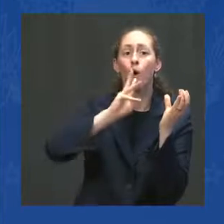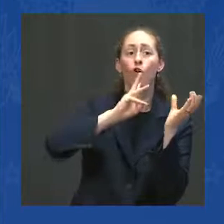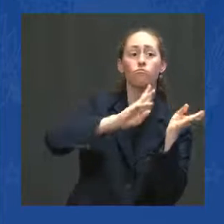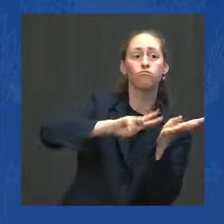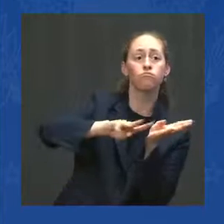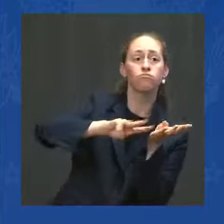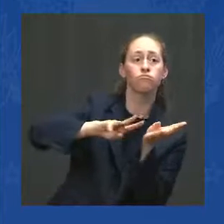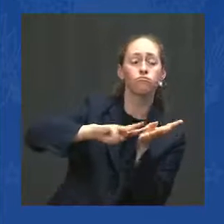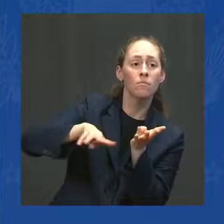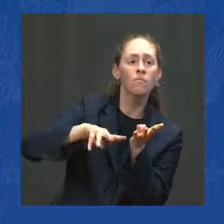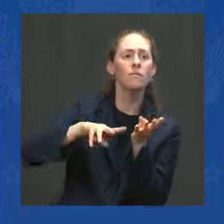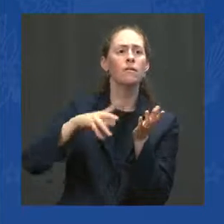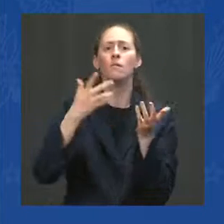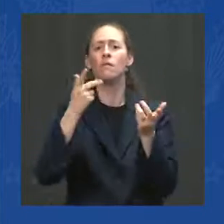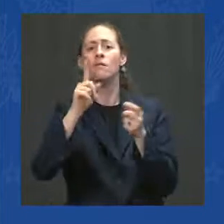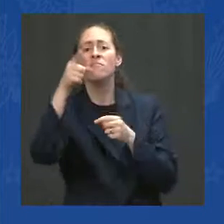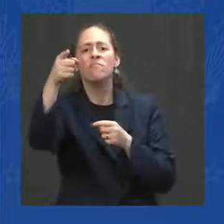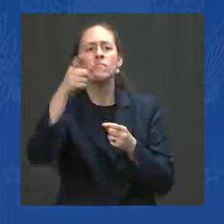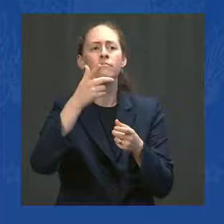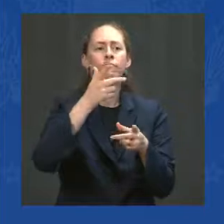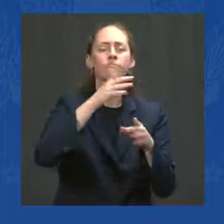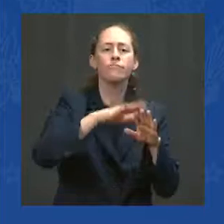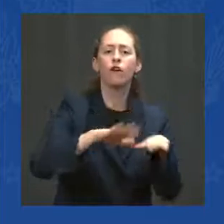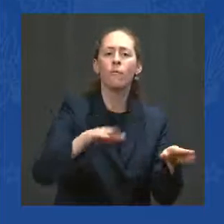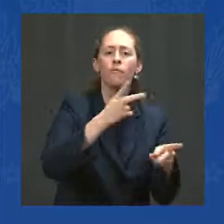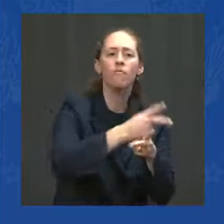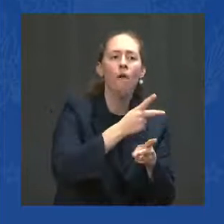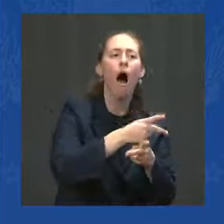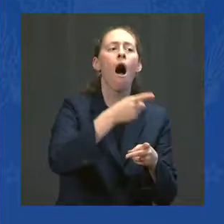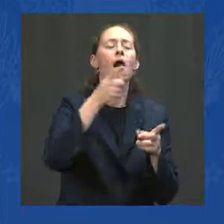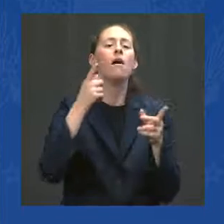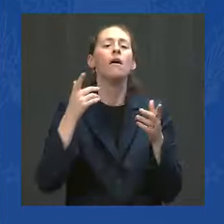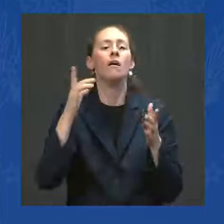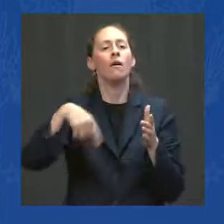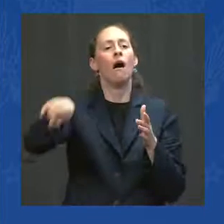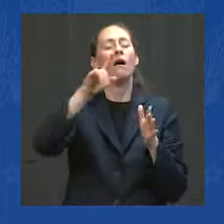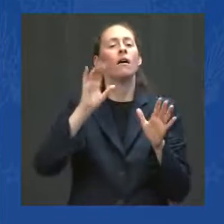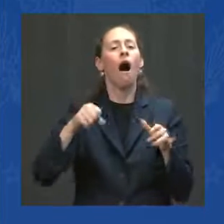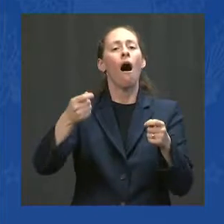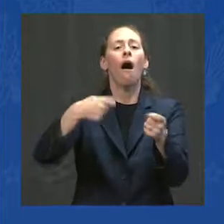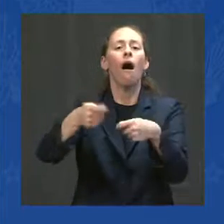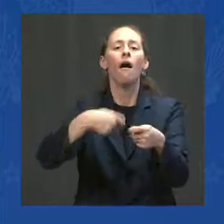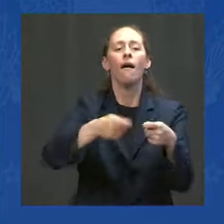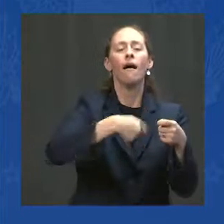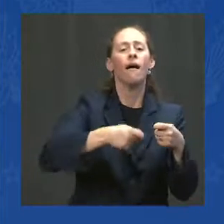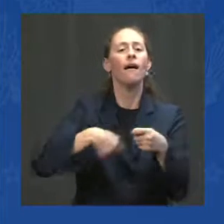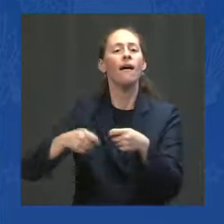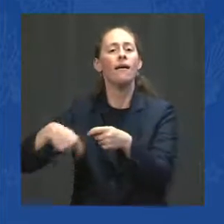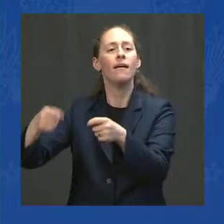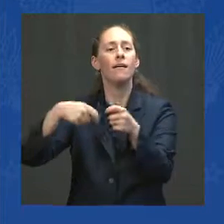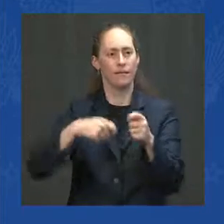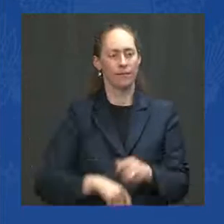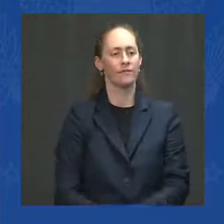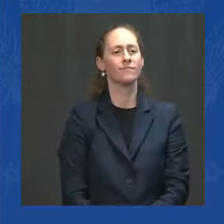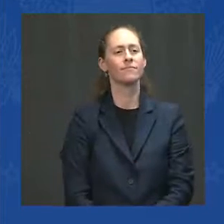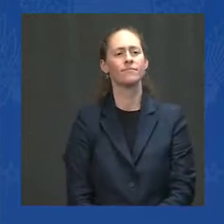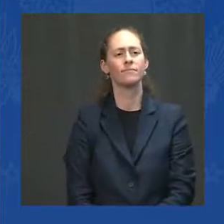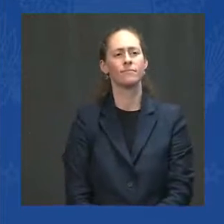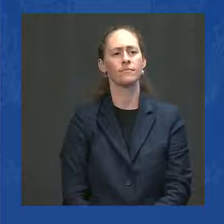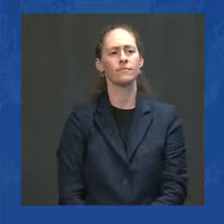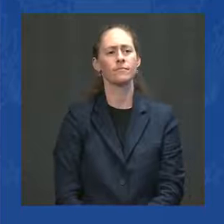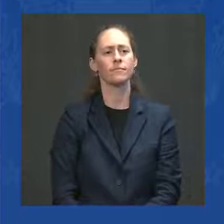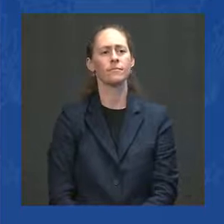going to be replaced. Never again can we allow what happened in Flint, Michigan, and Jackson,